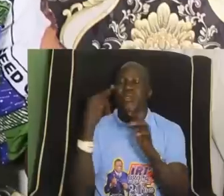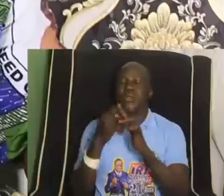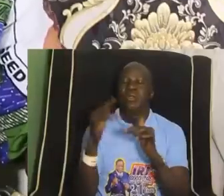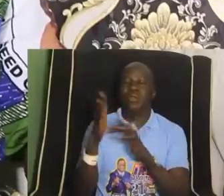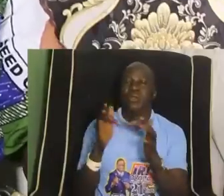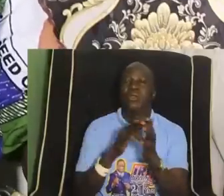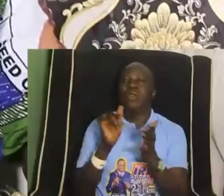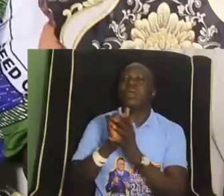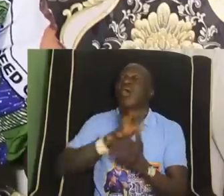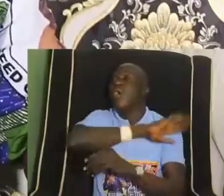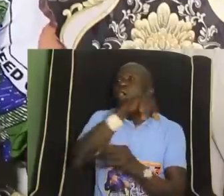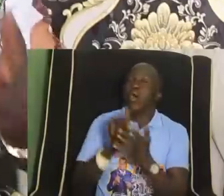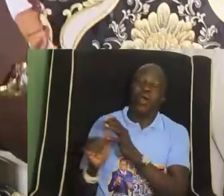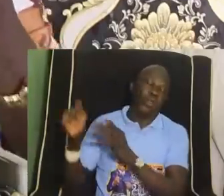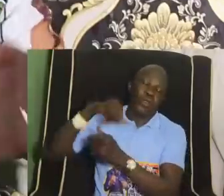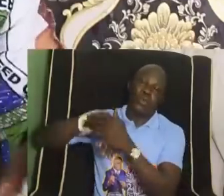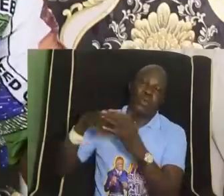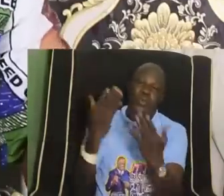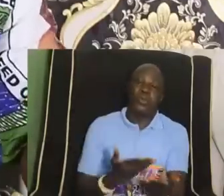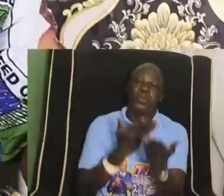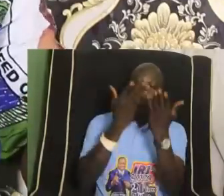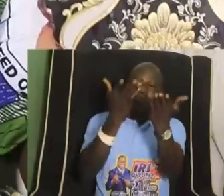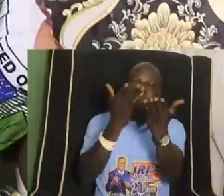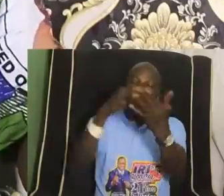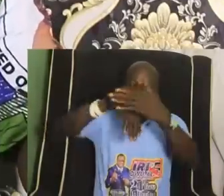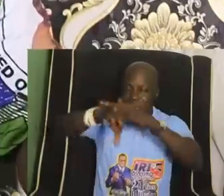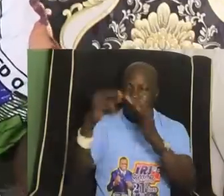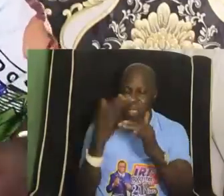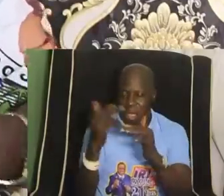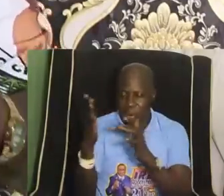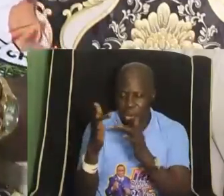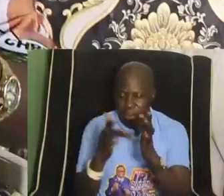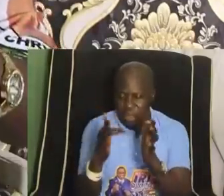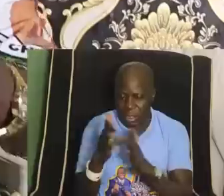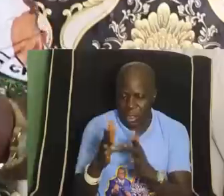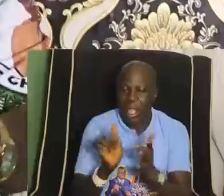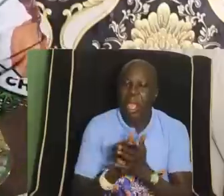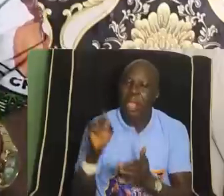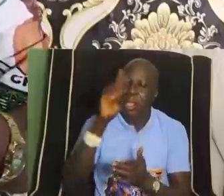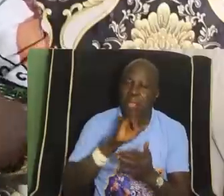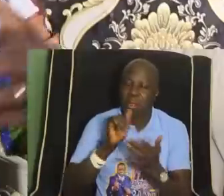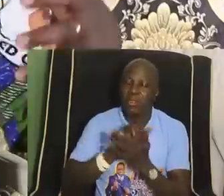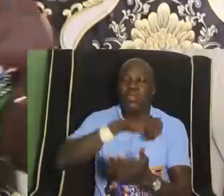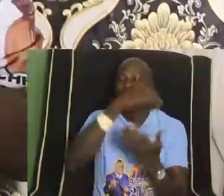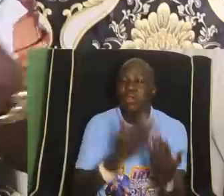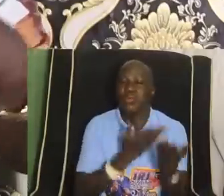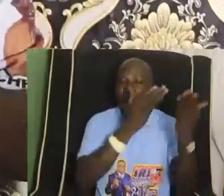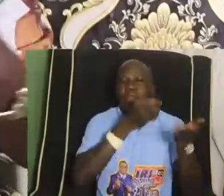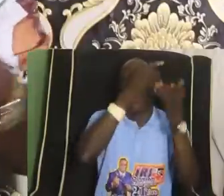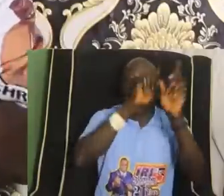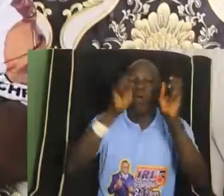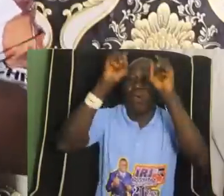come to fulfillment on time in Jesus' name. All the covenant of faith stretch over my hands. In the name of Jesus, I use a covenant